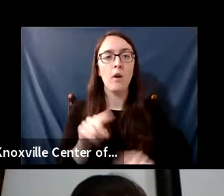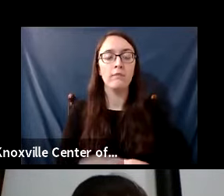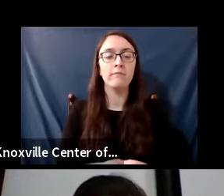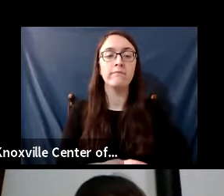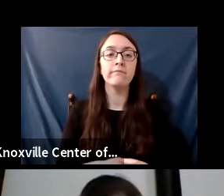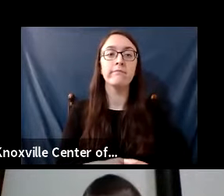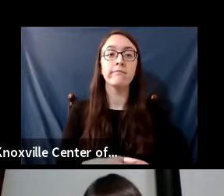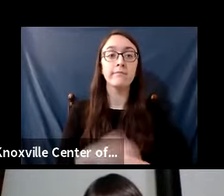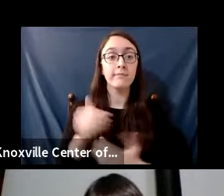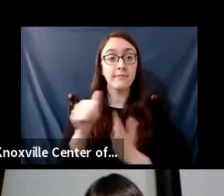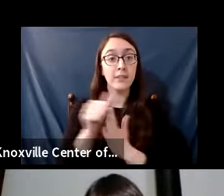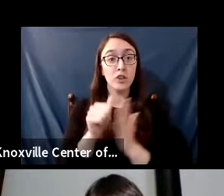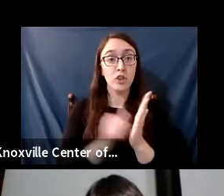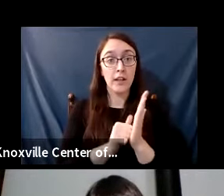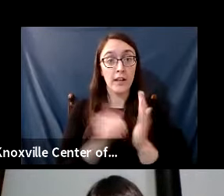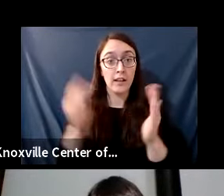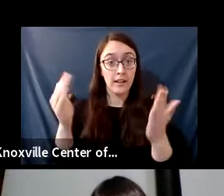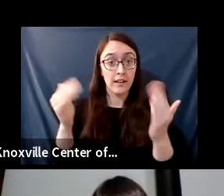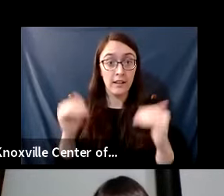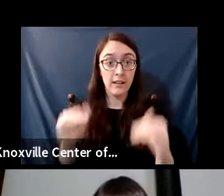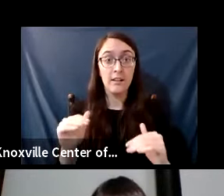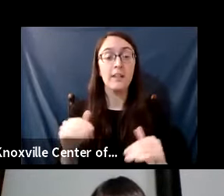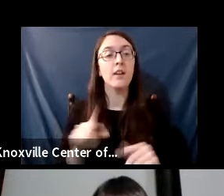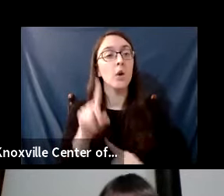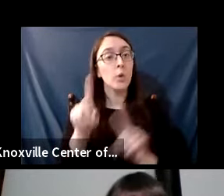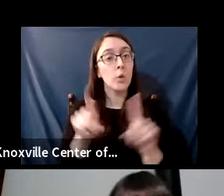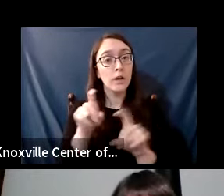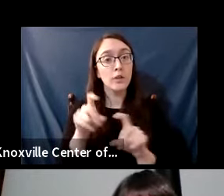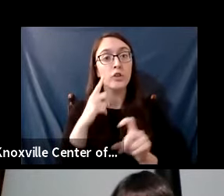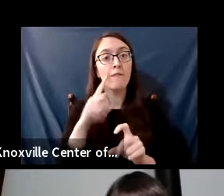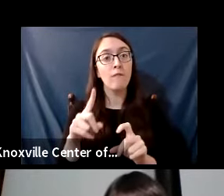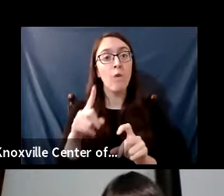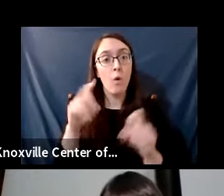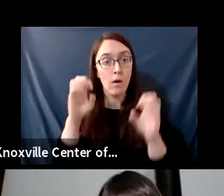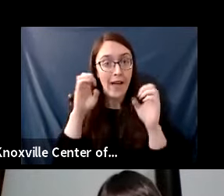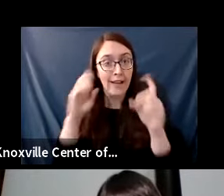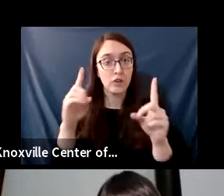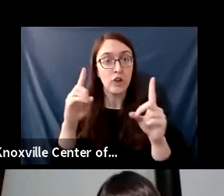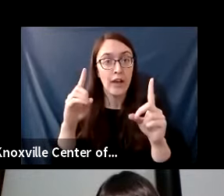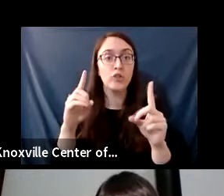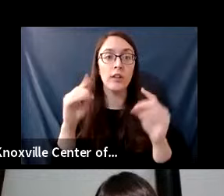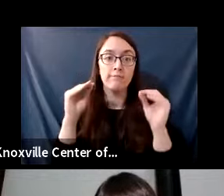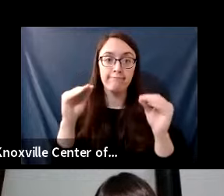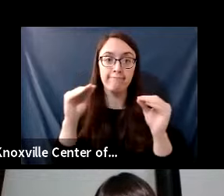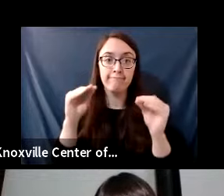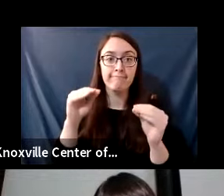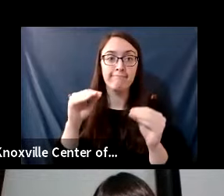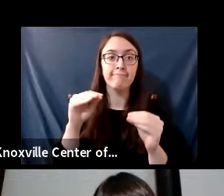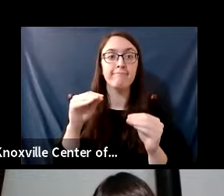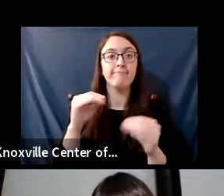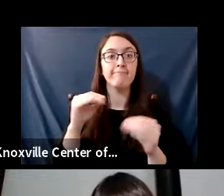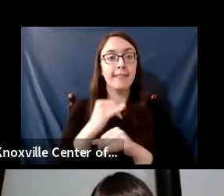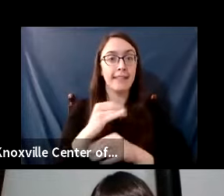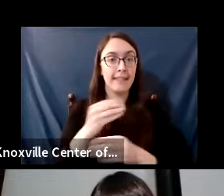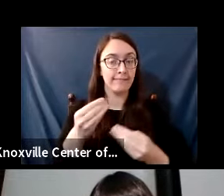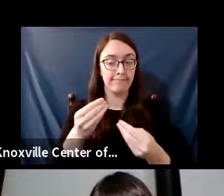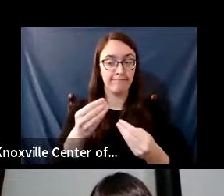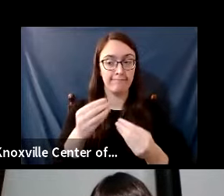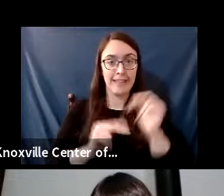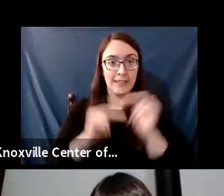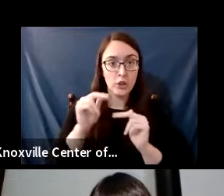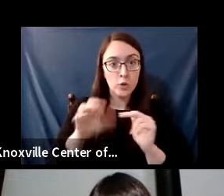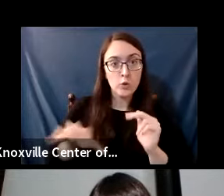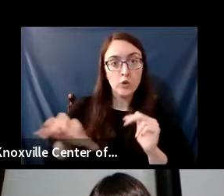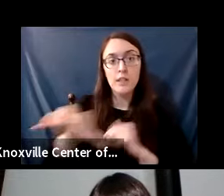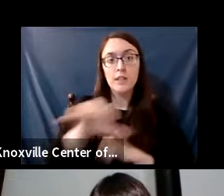Next item on the agenda are questions for our educational institutions. And we have previously submitted one